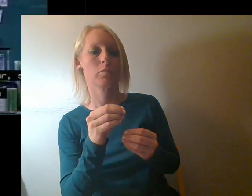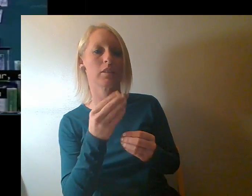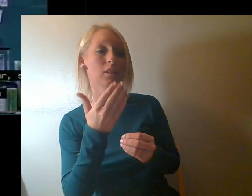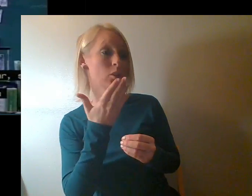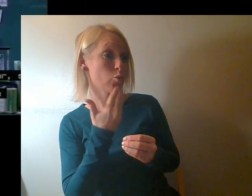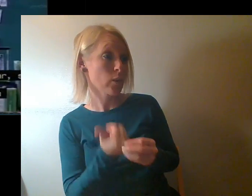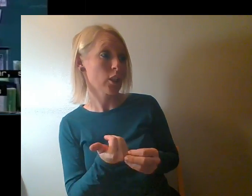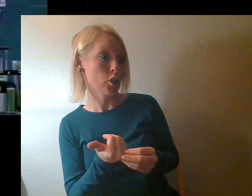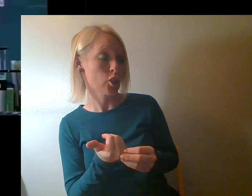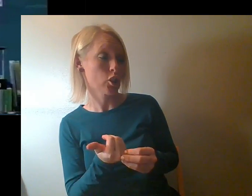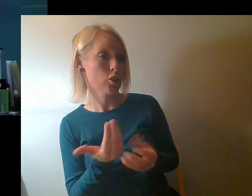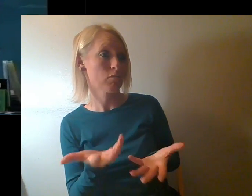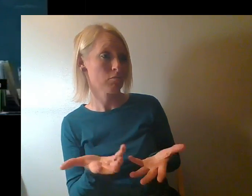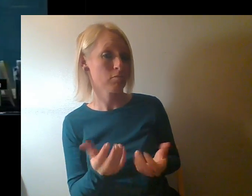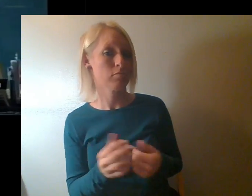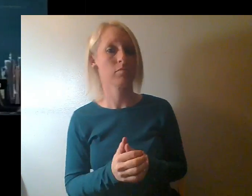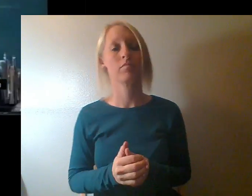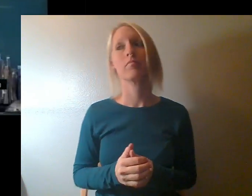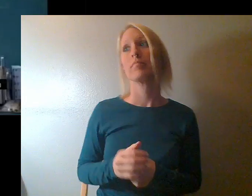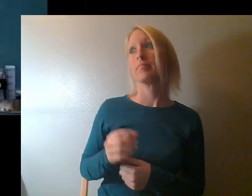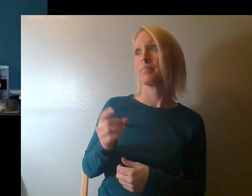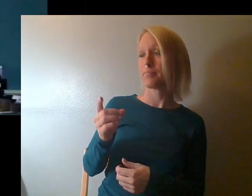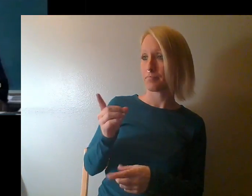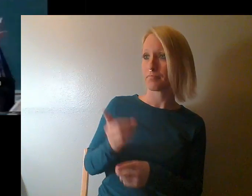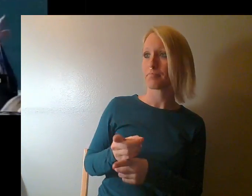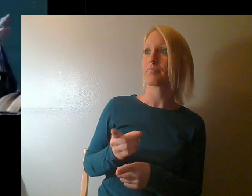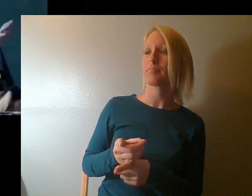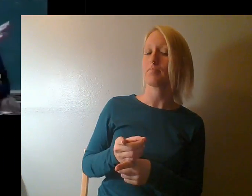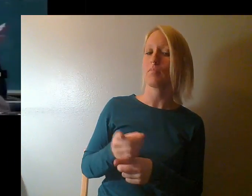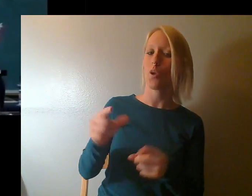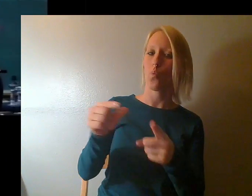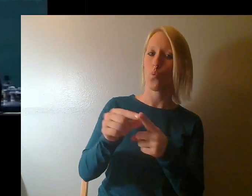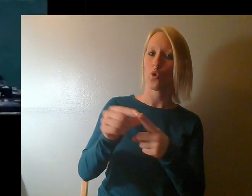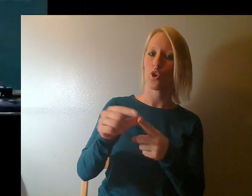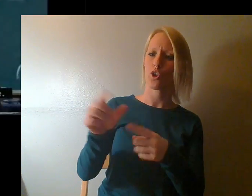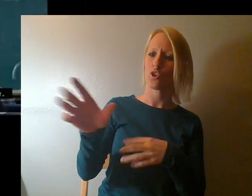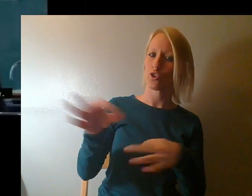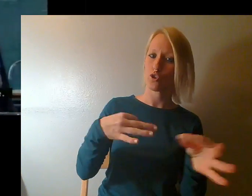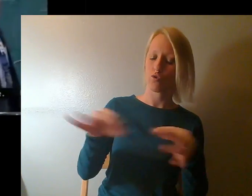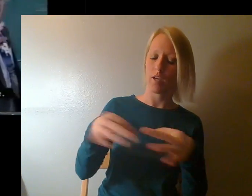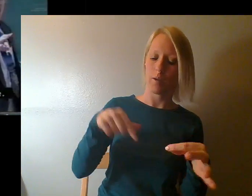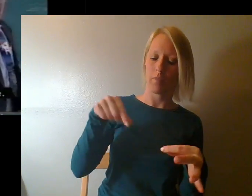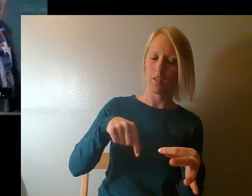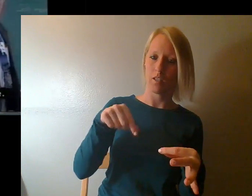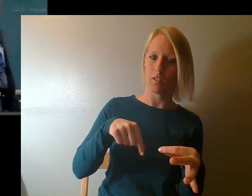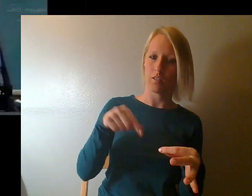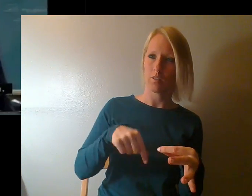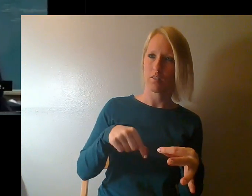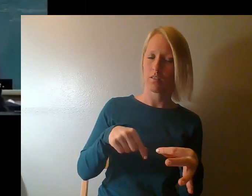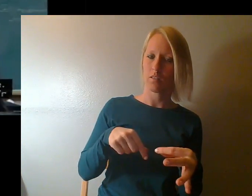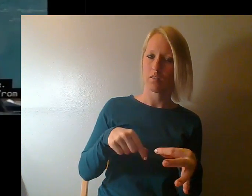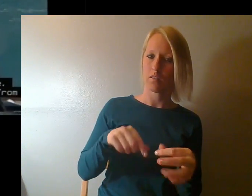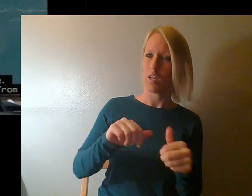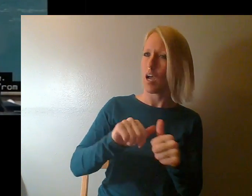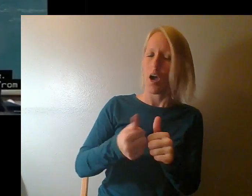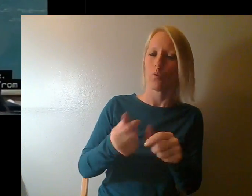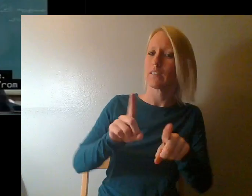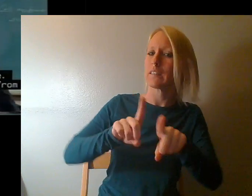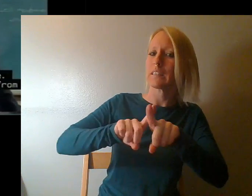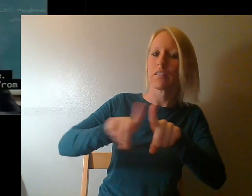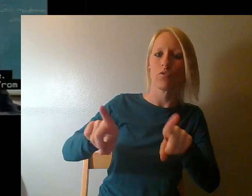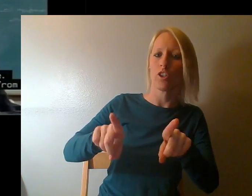know a word to describe this? There's a word that would describe what we would make, how it would be different from a